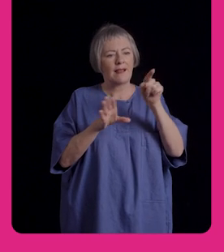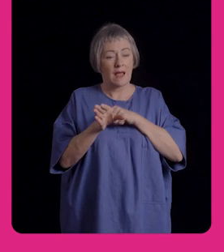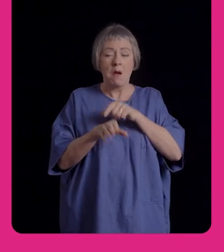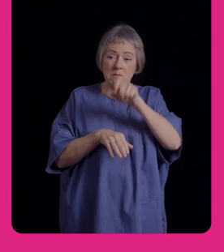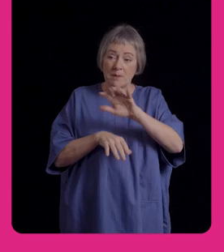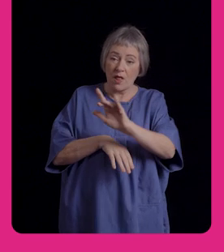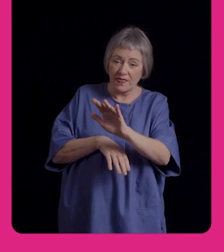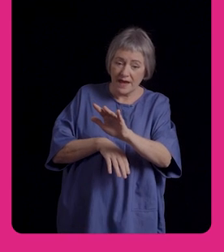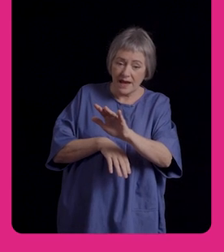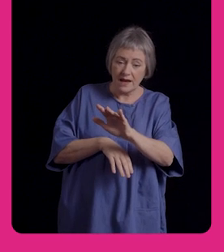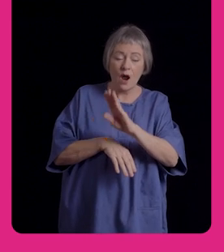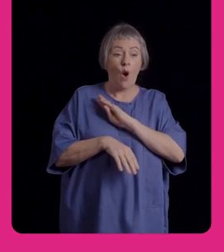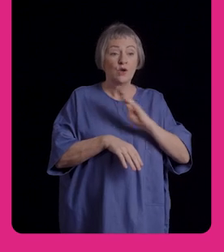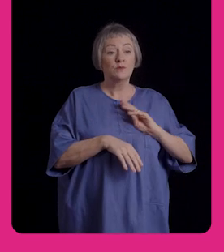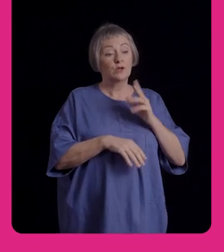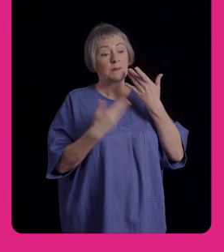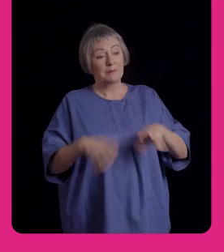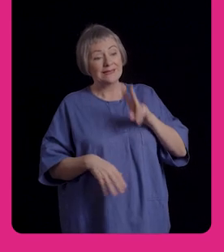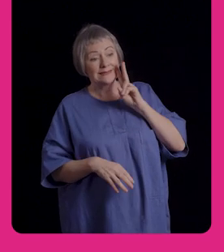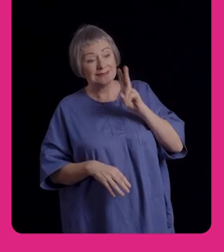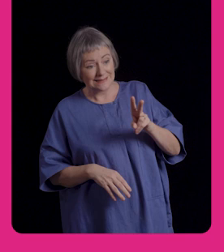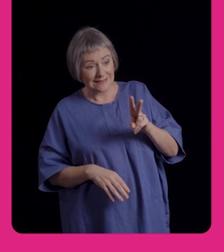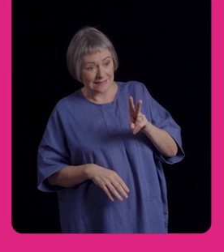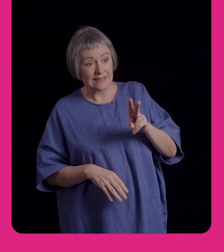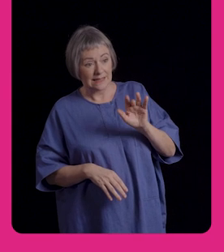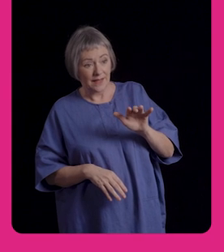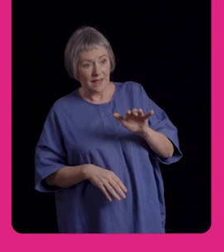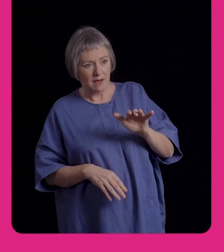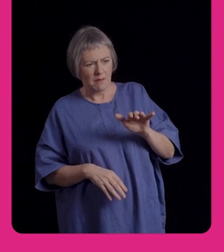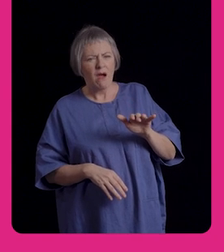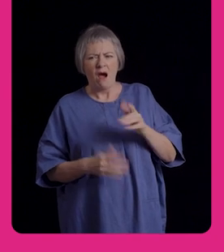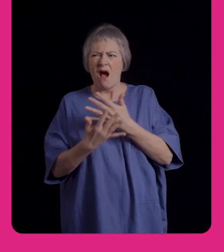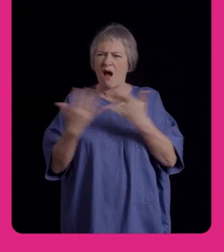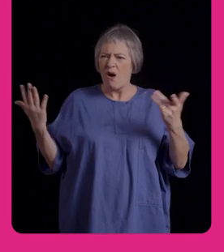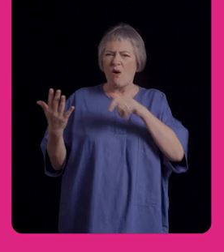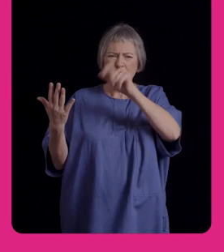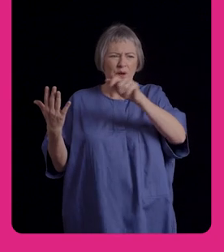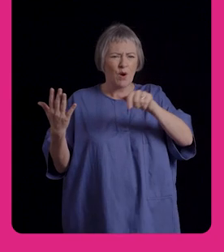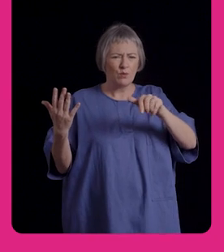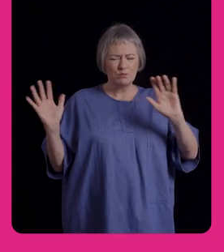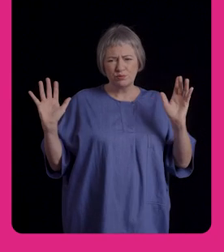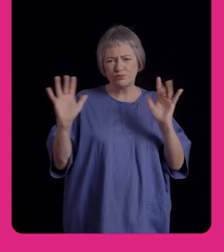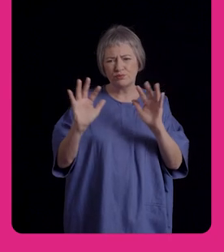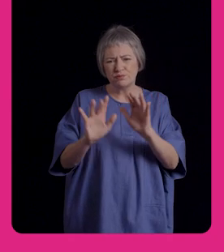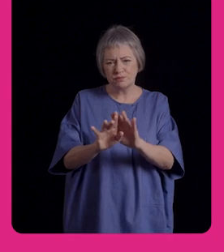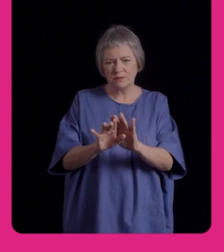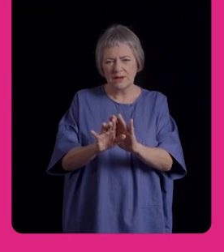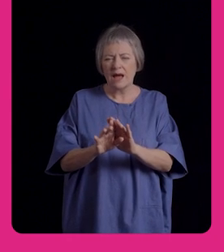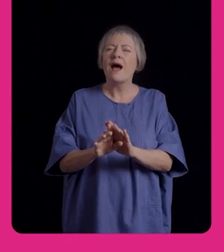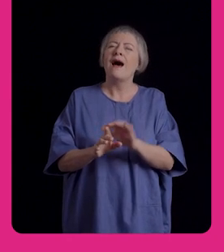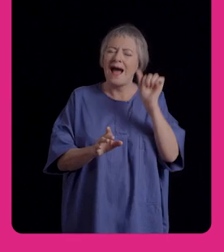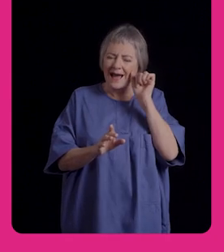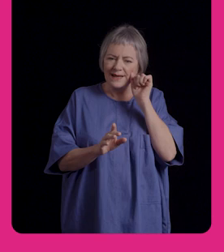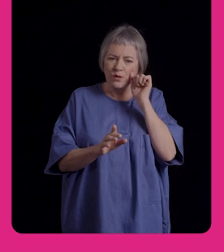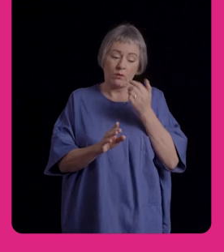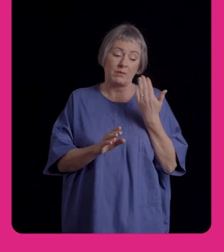Osborne, you've seen them. It's quite a lot of people. And I know that earlier you were talking about making a distraction. You